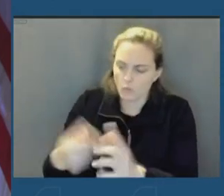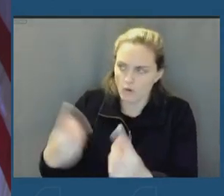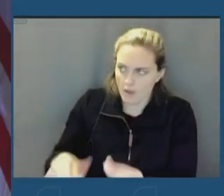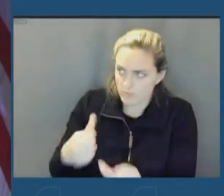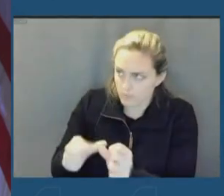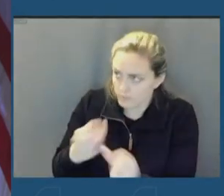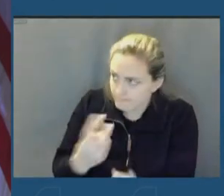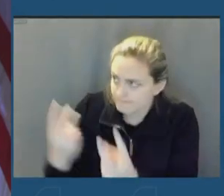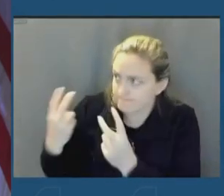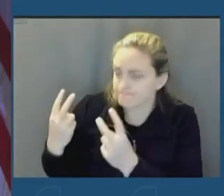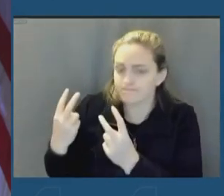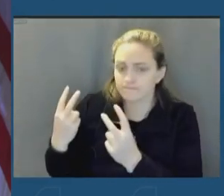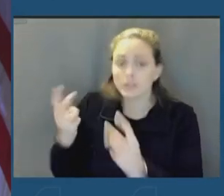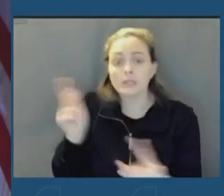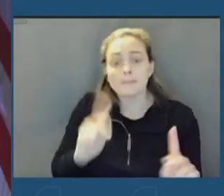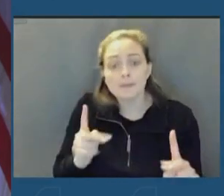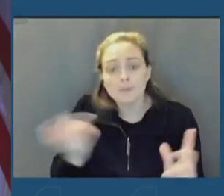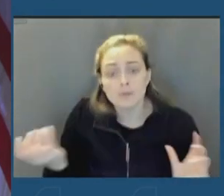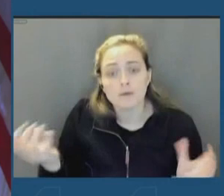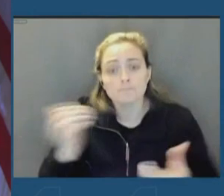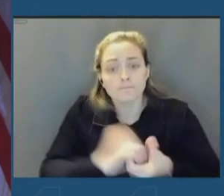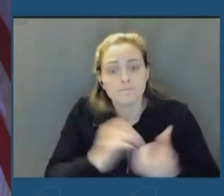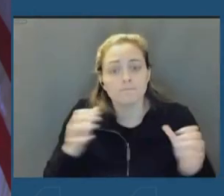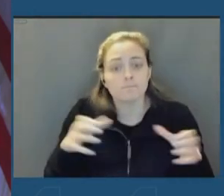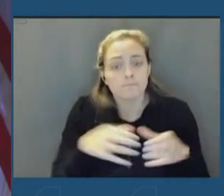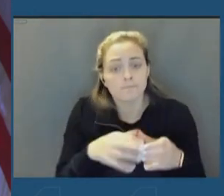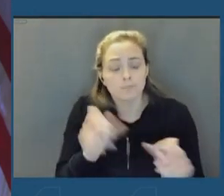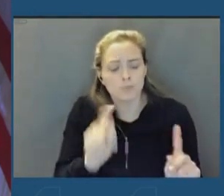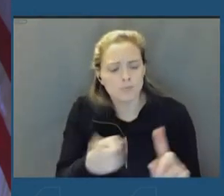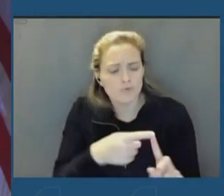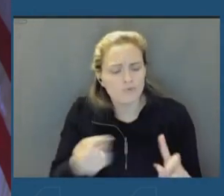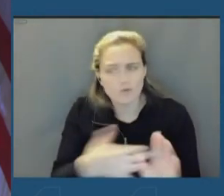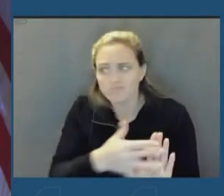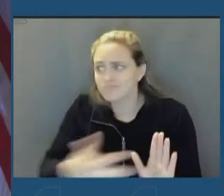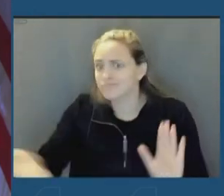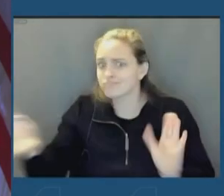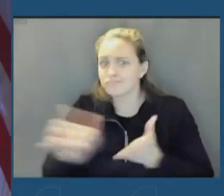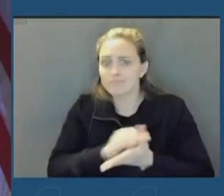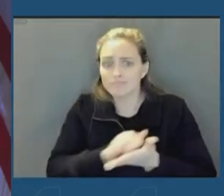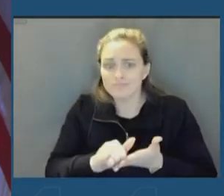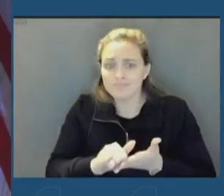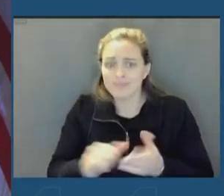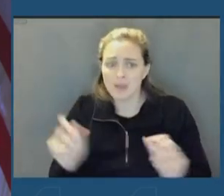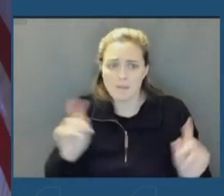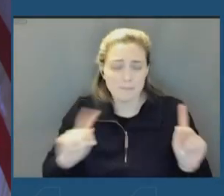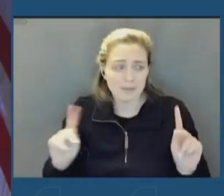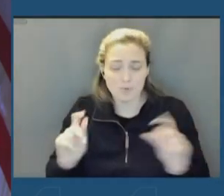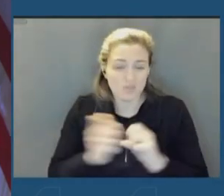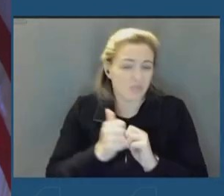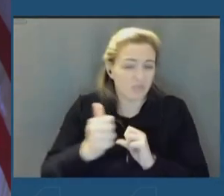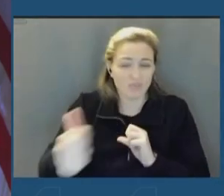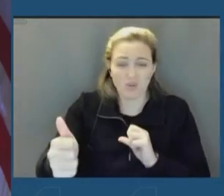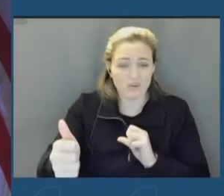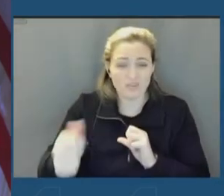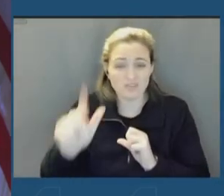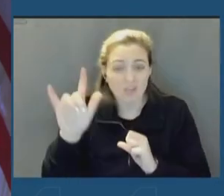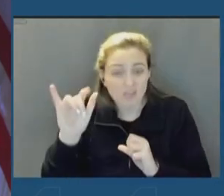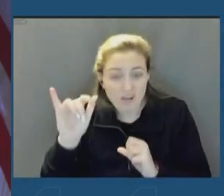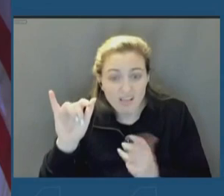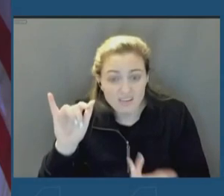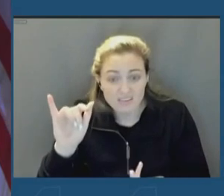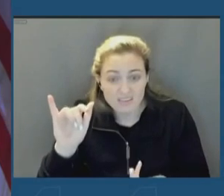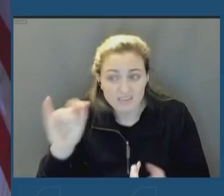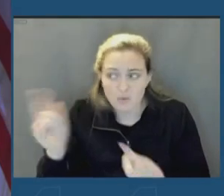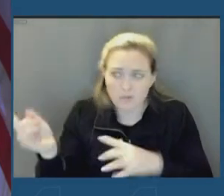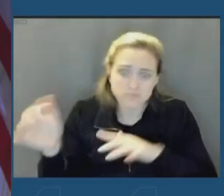The people who came together, our friends from across New York State, and we had folks as far away as Long Island come